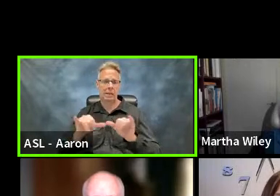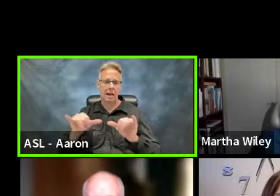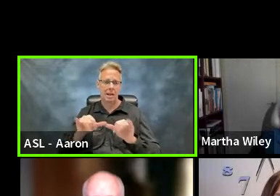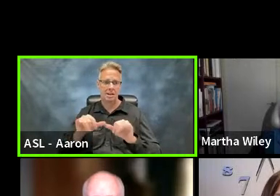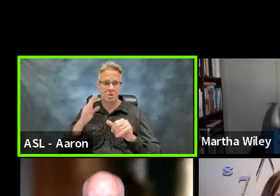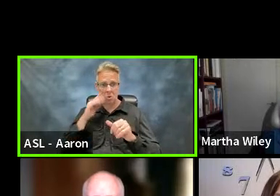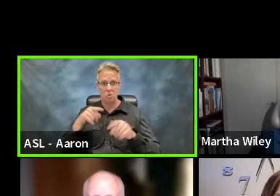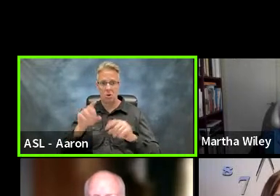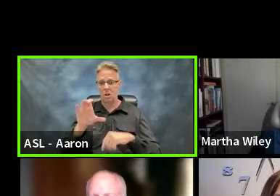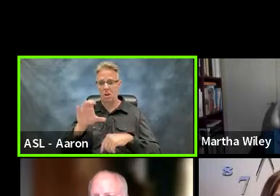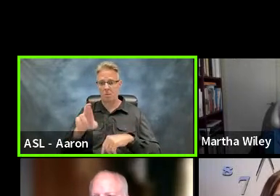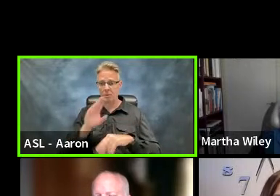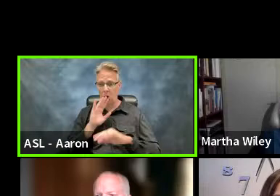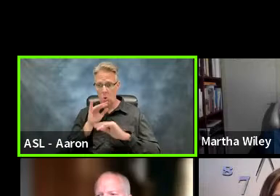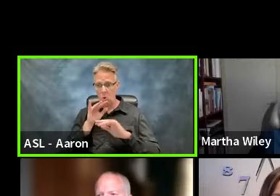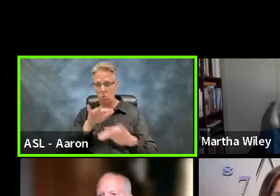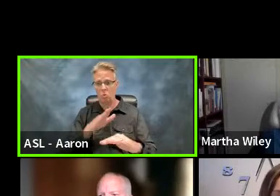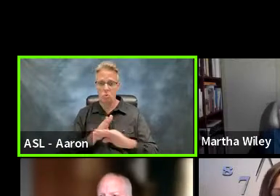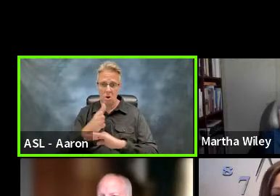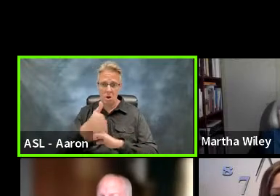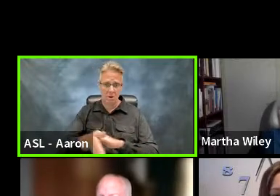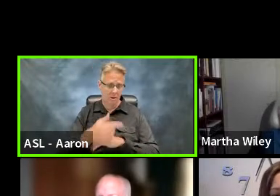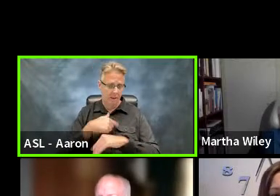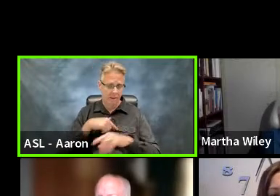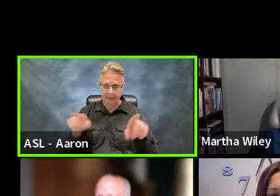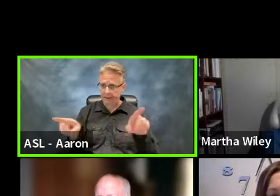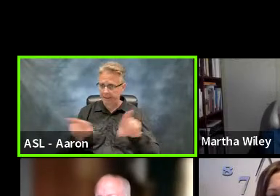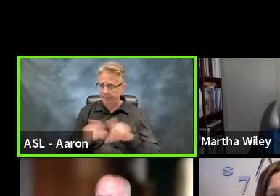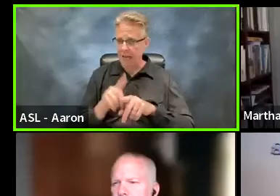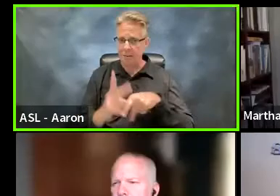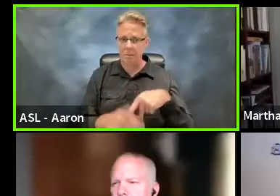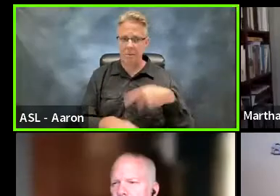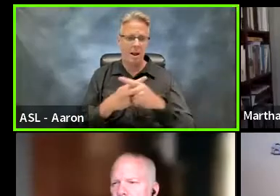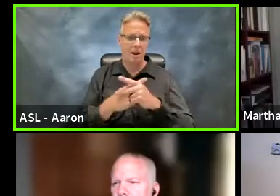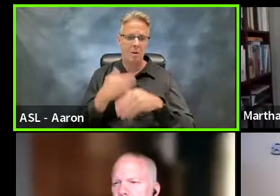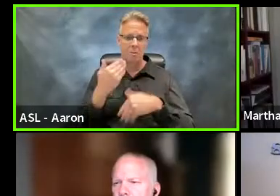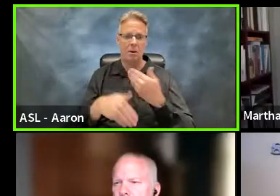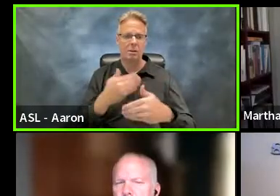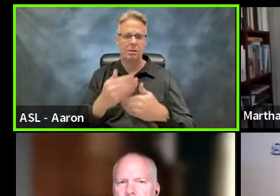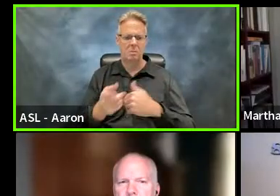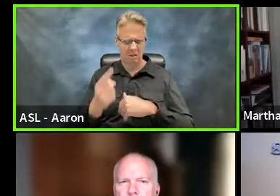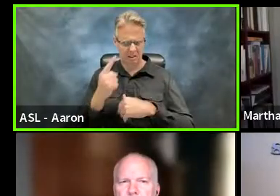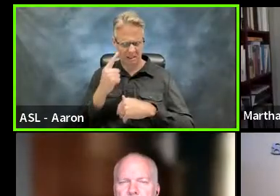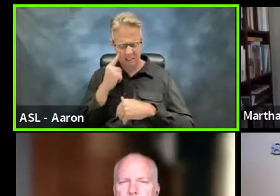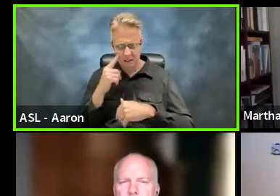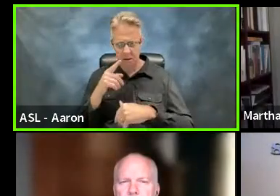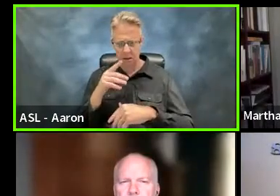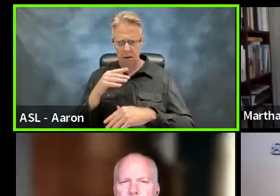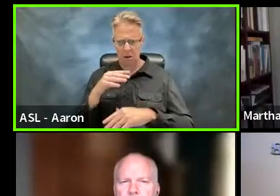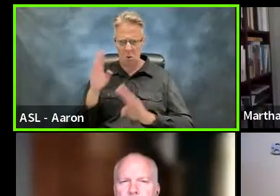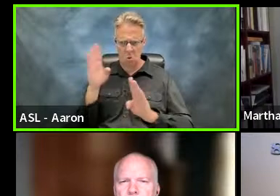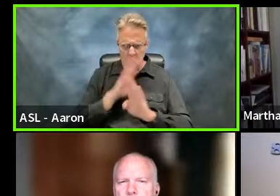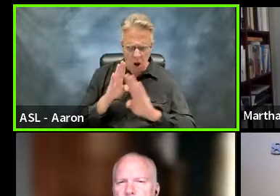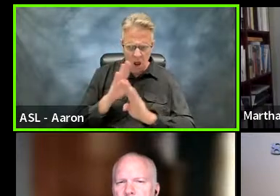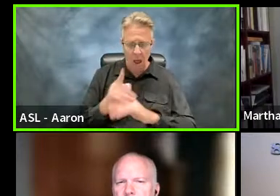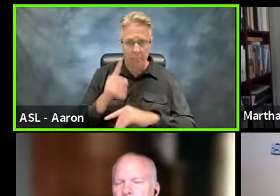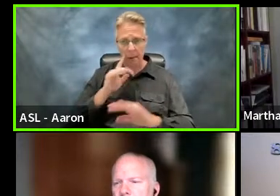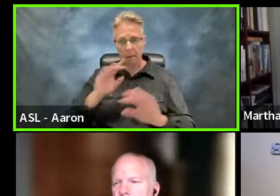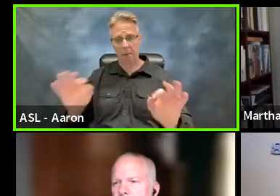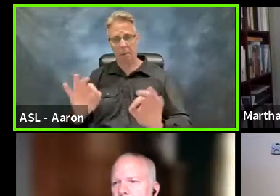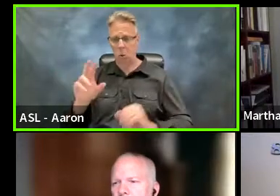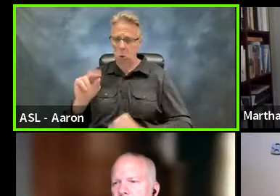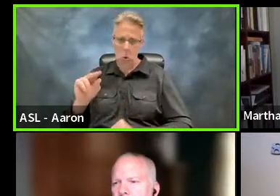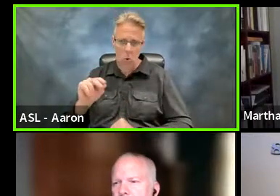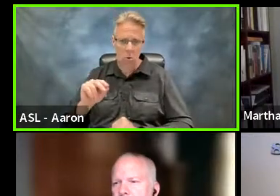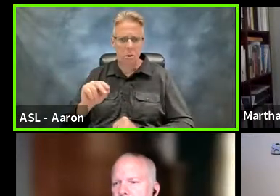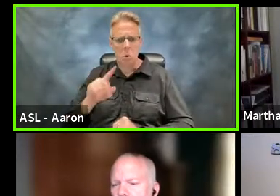River crossing, we had the same type of process. So although it might seem alarming, and not to minimize it in any